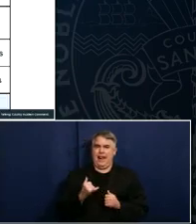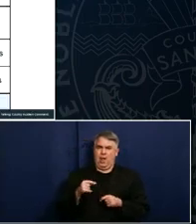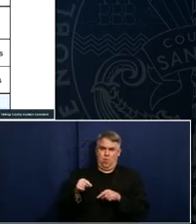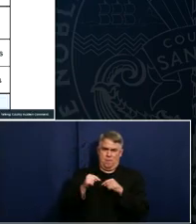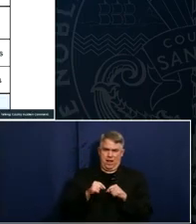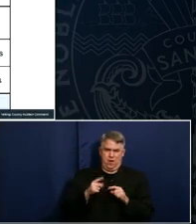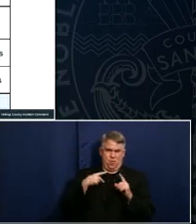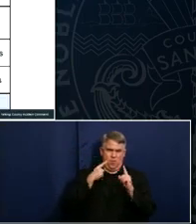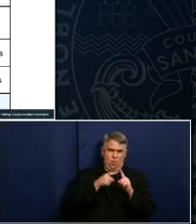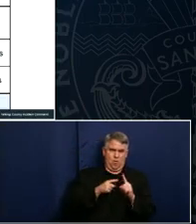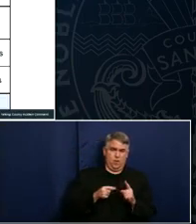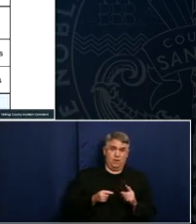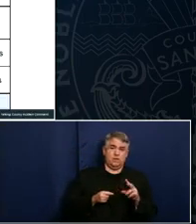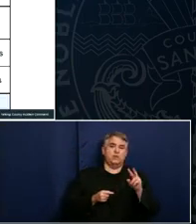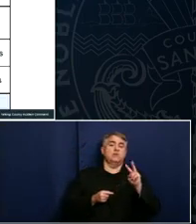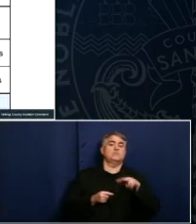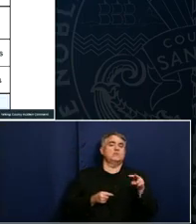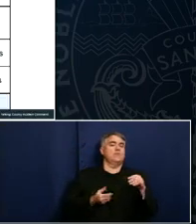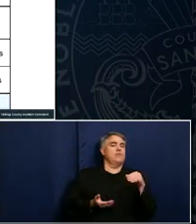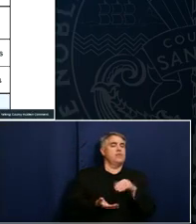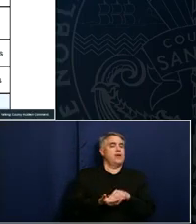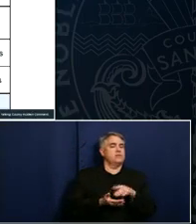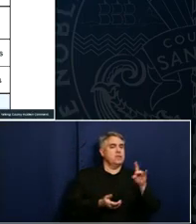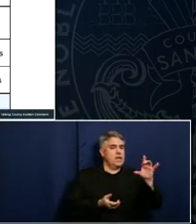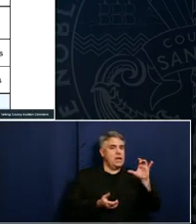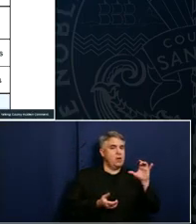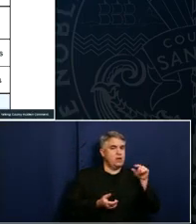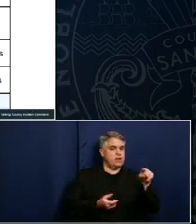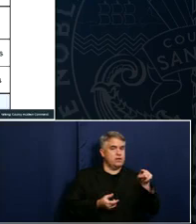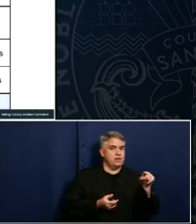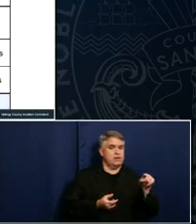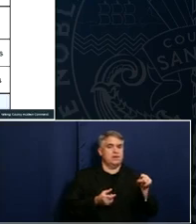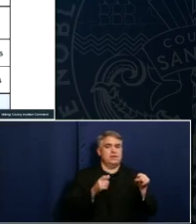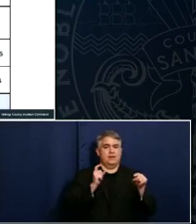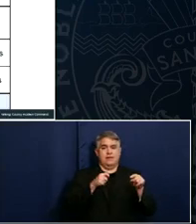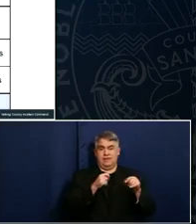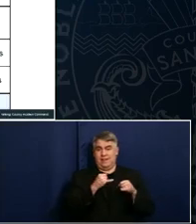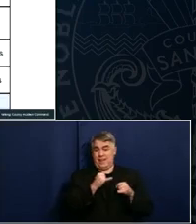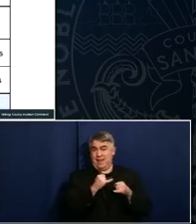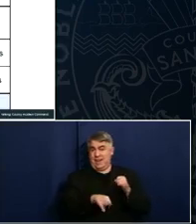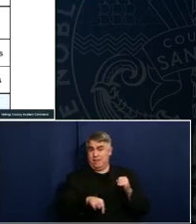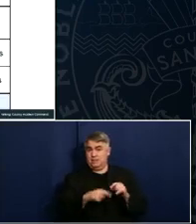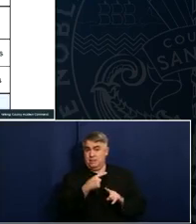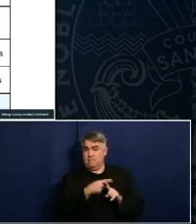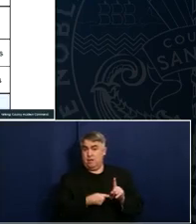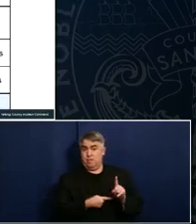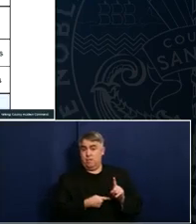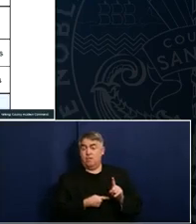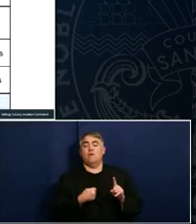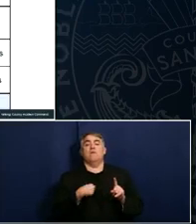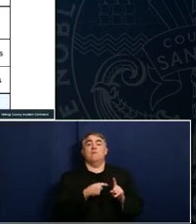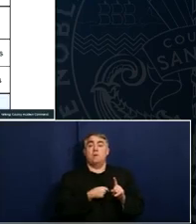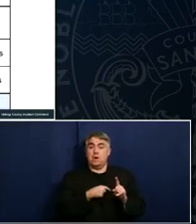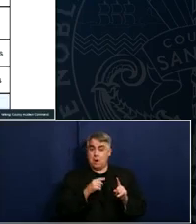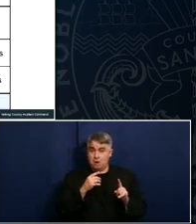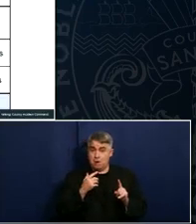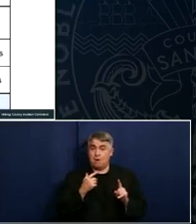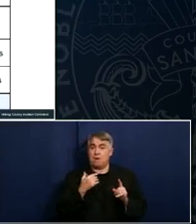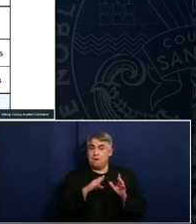that 22,800 goal. And so by the end of this month, we will have built the capability to